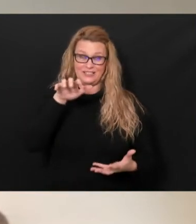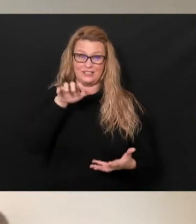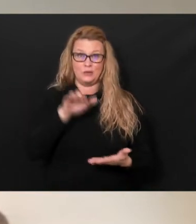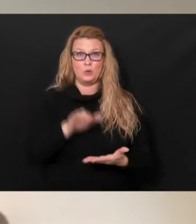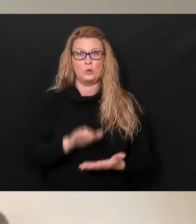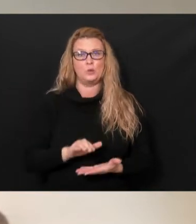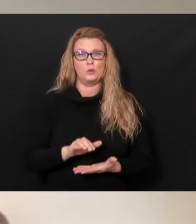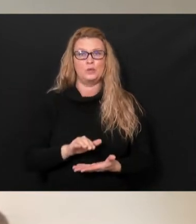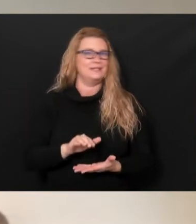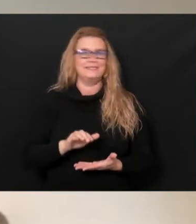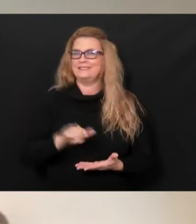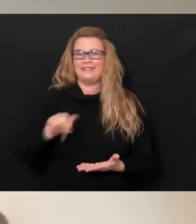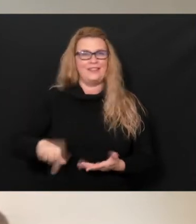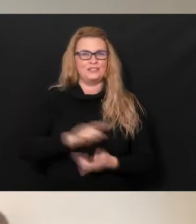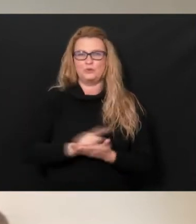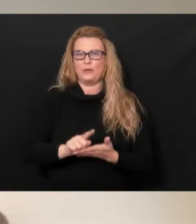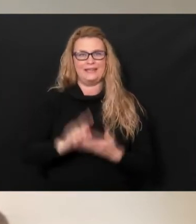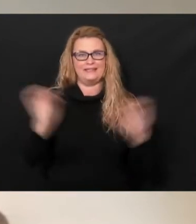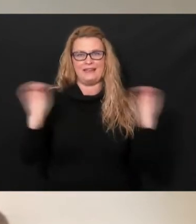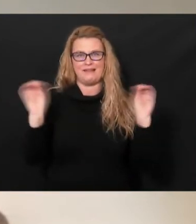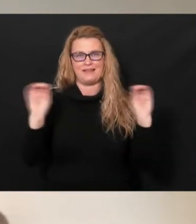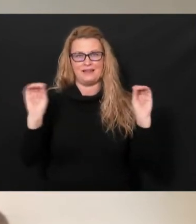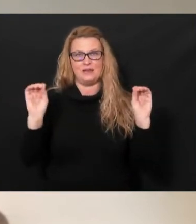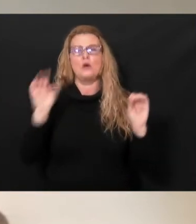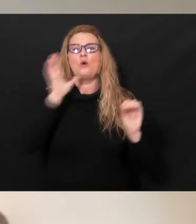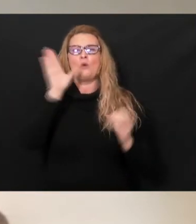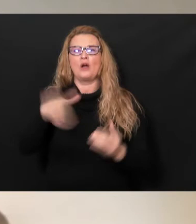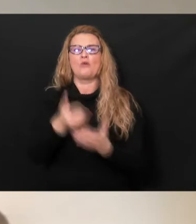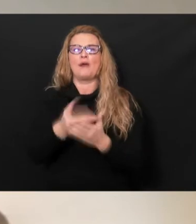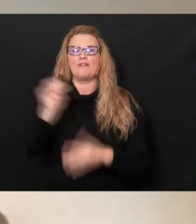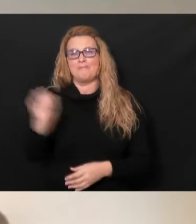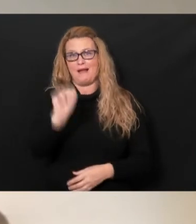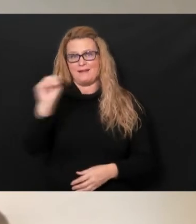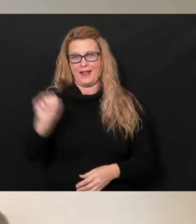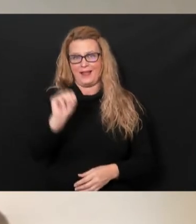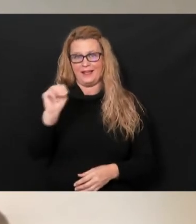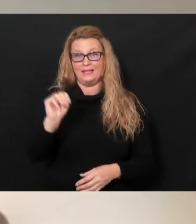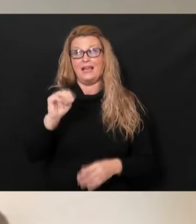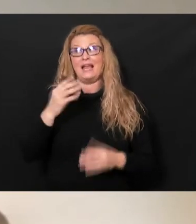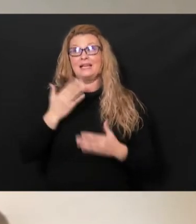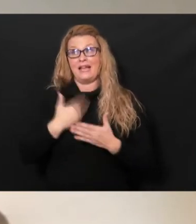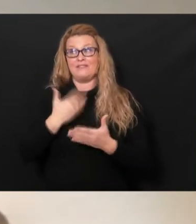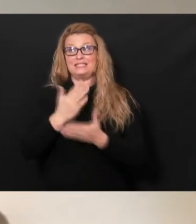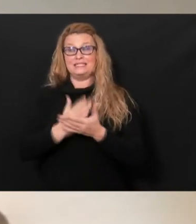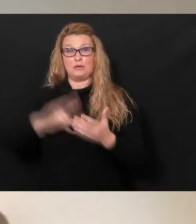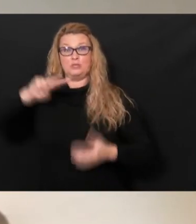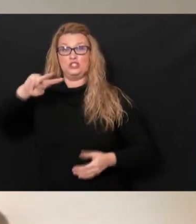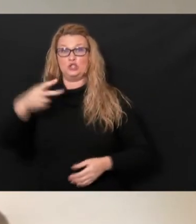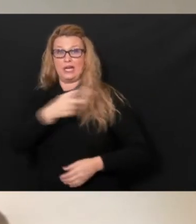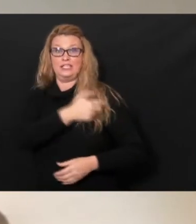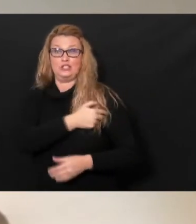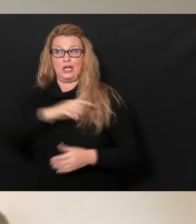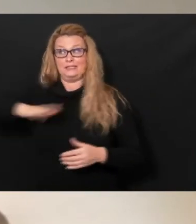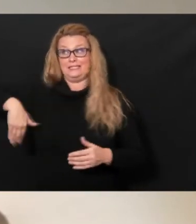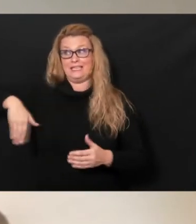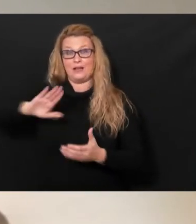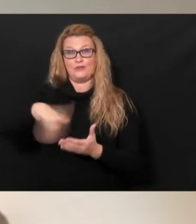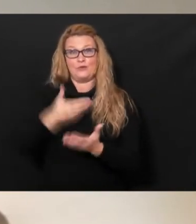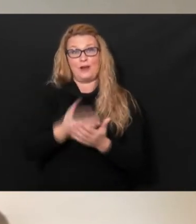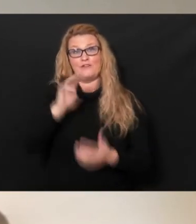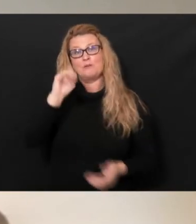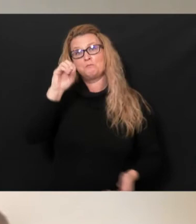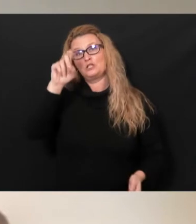not arrive this week. They will come Monday, and there are some second shots that did not arrive from Moderna